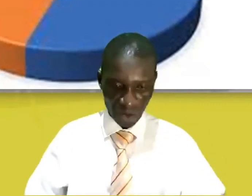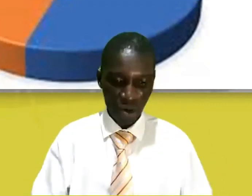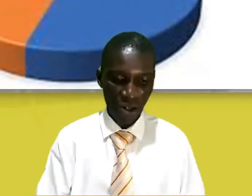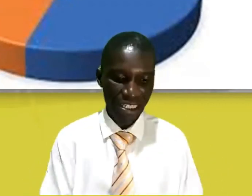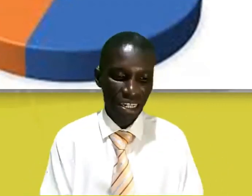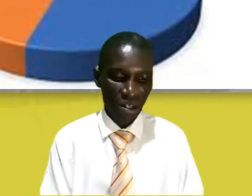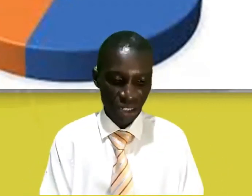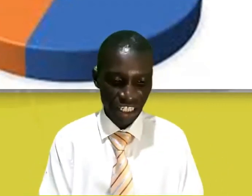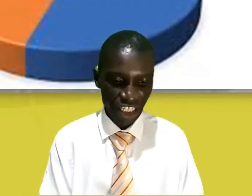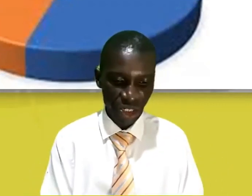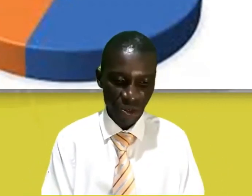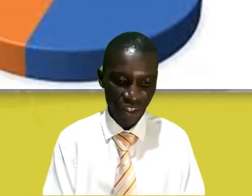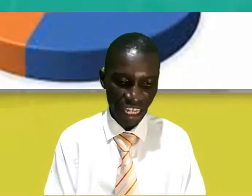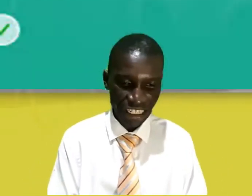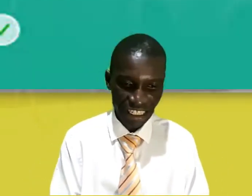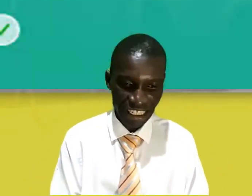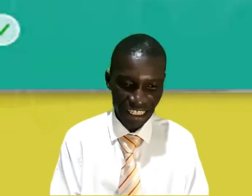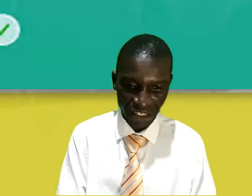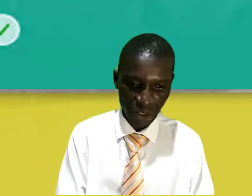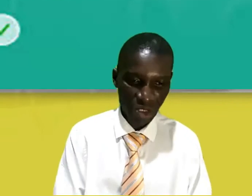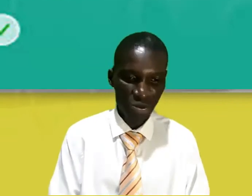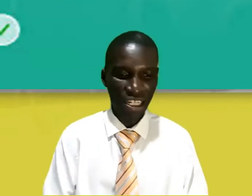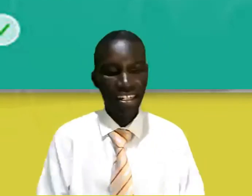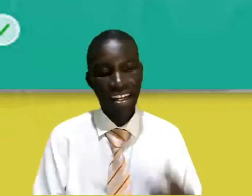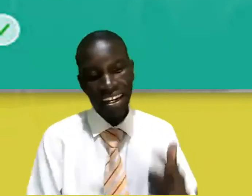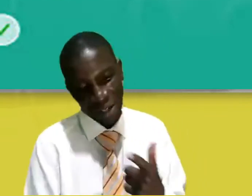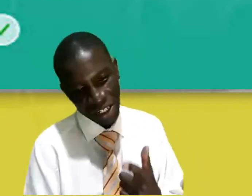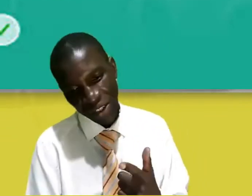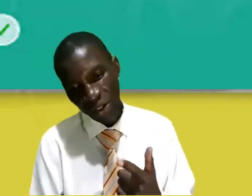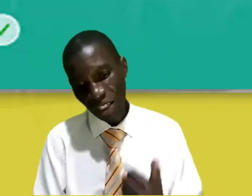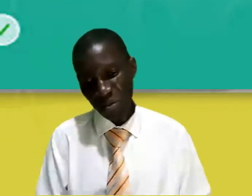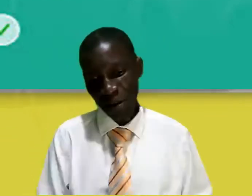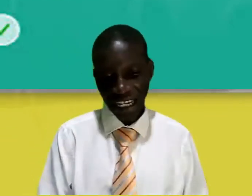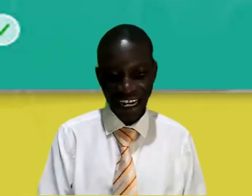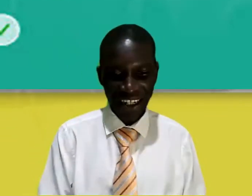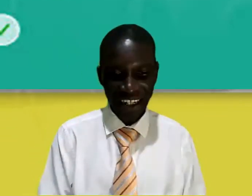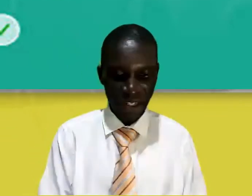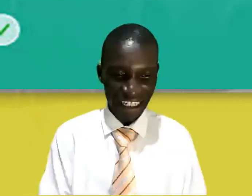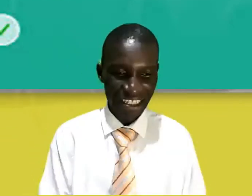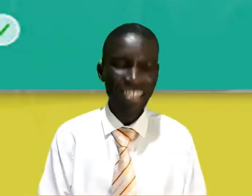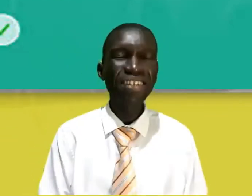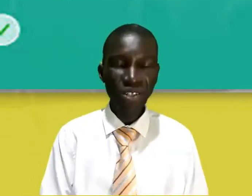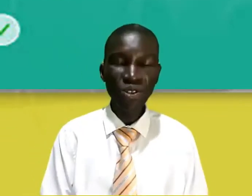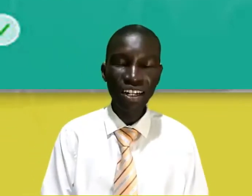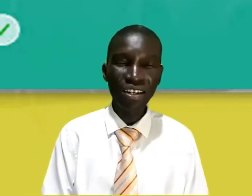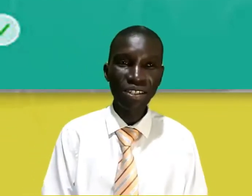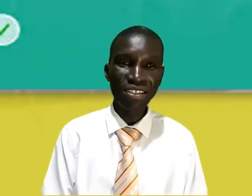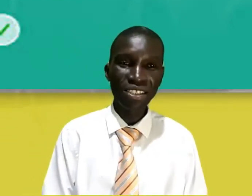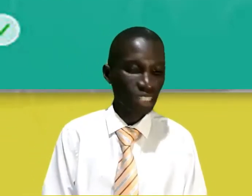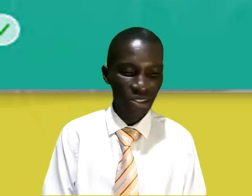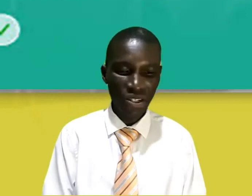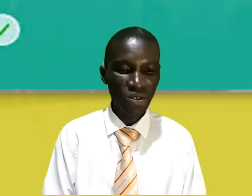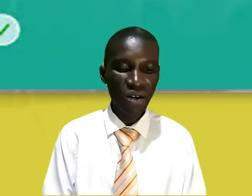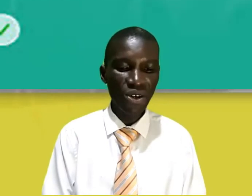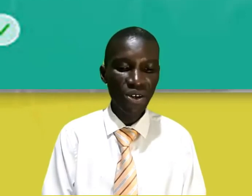your body. We teach you that to speak. We talked about the eye contact. It's a visual language.